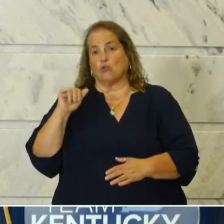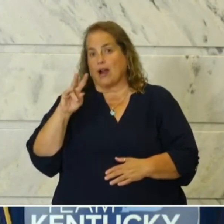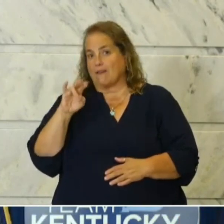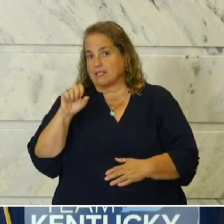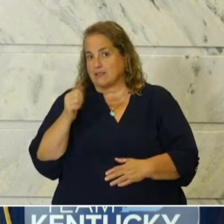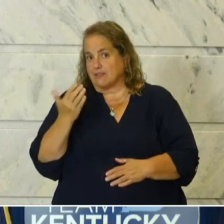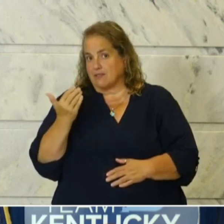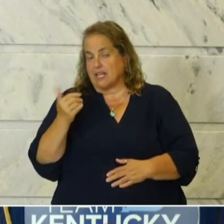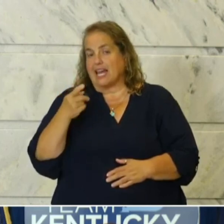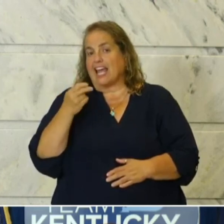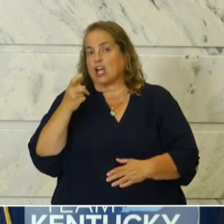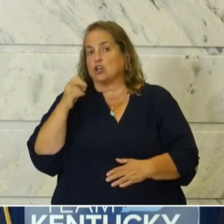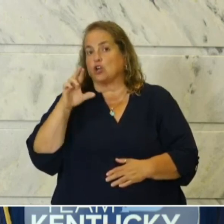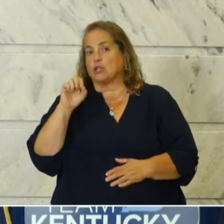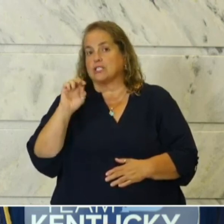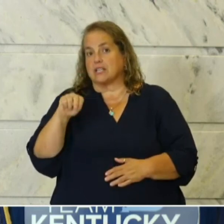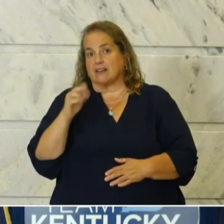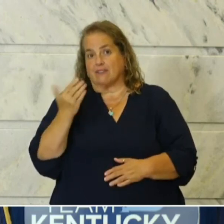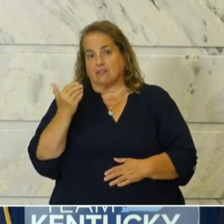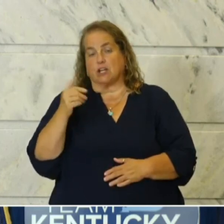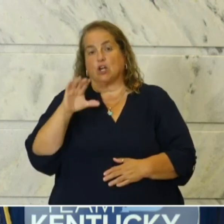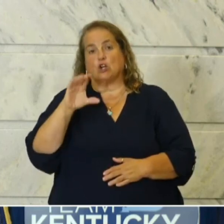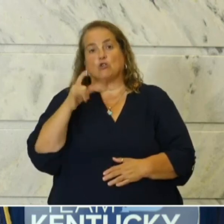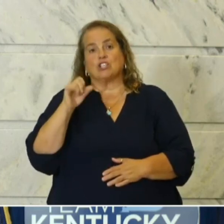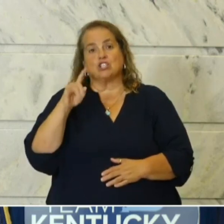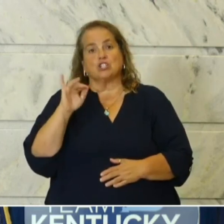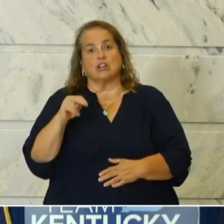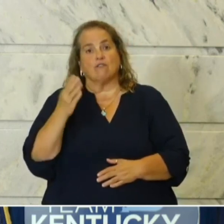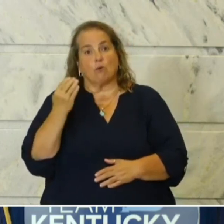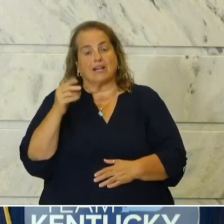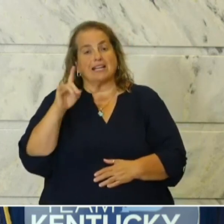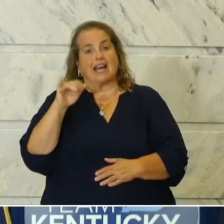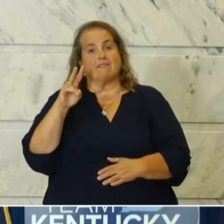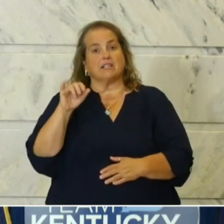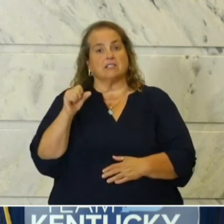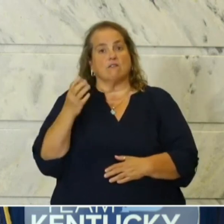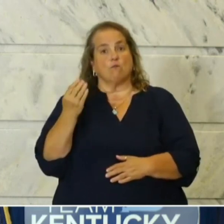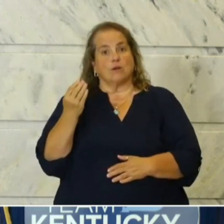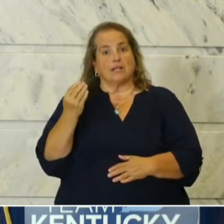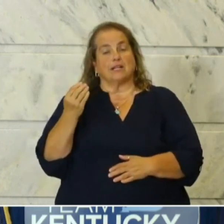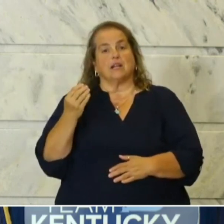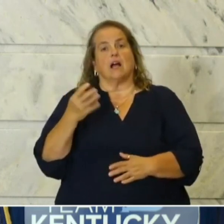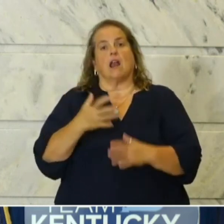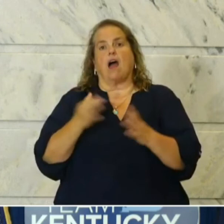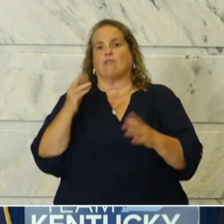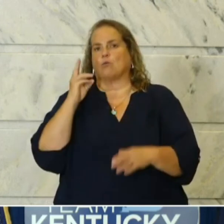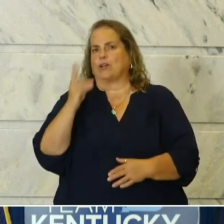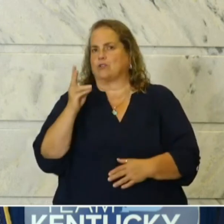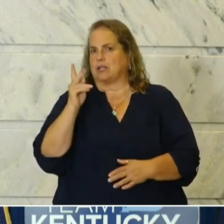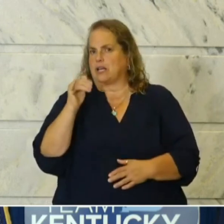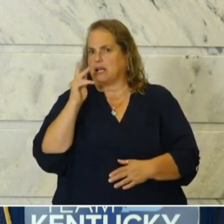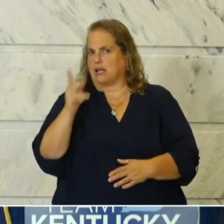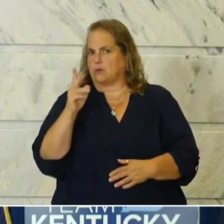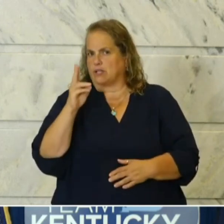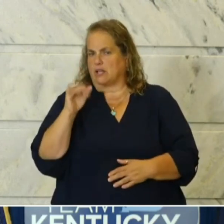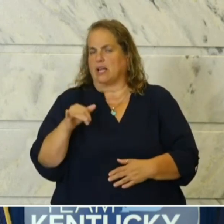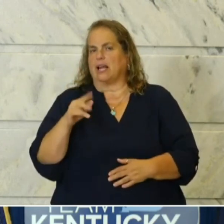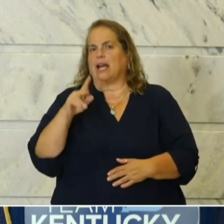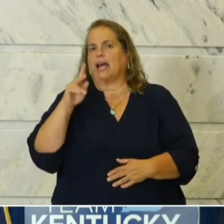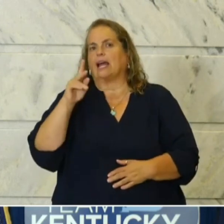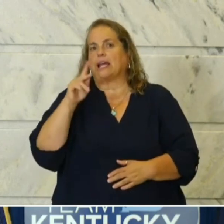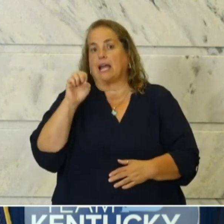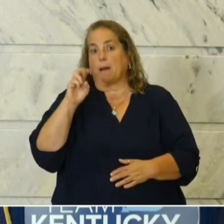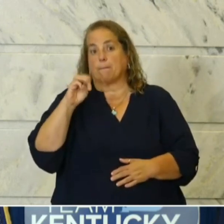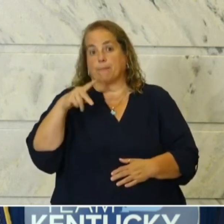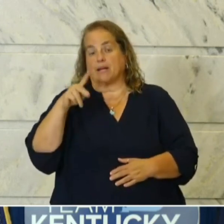15, Henderson 15, Christian 14, Davis 14. There's a lot of Western Kentucky today. Kenton 13,